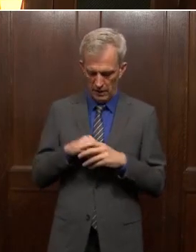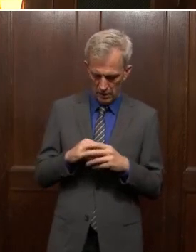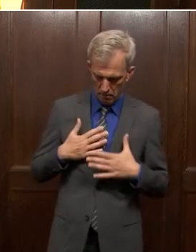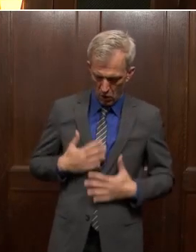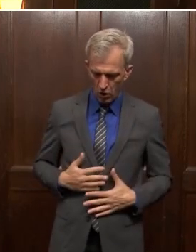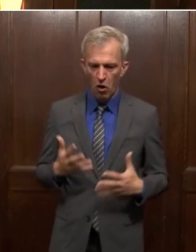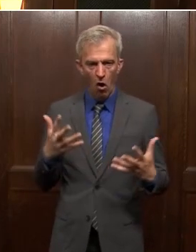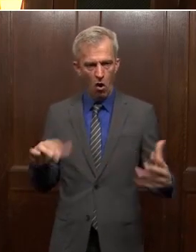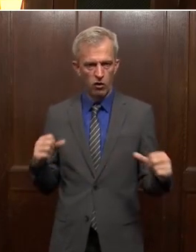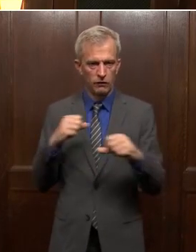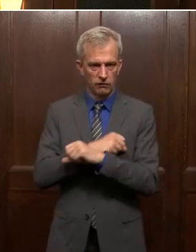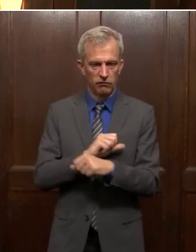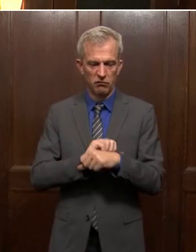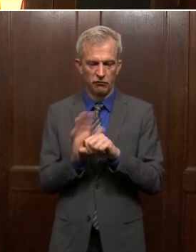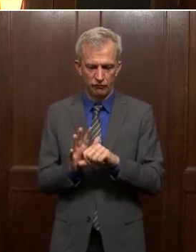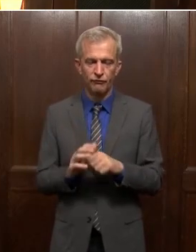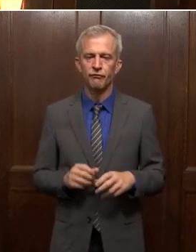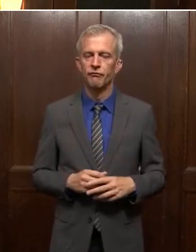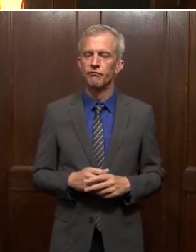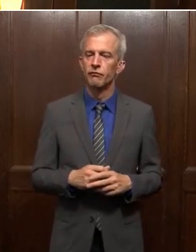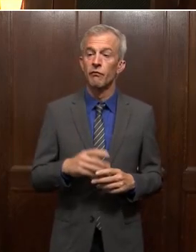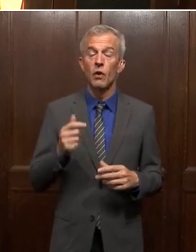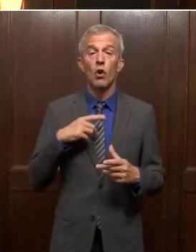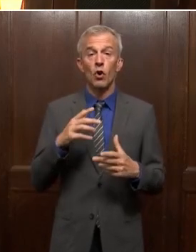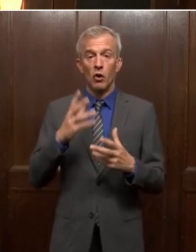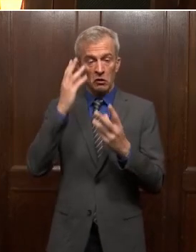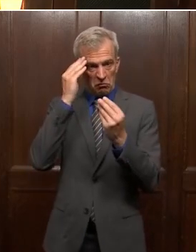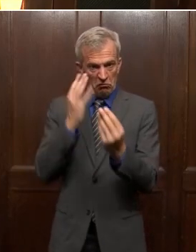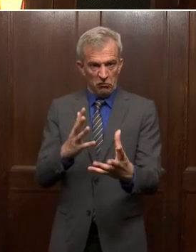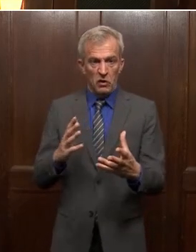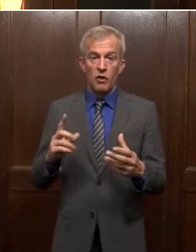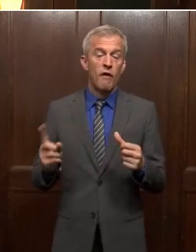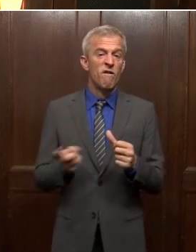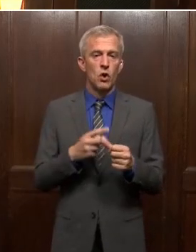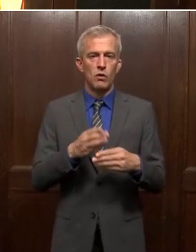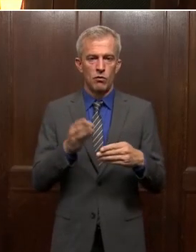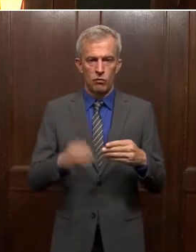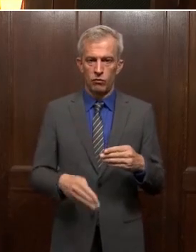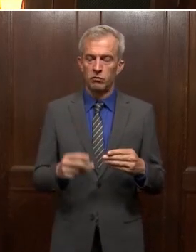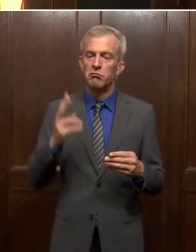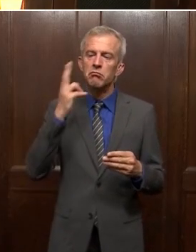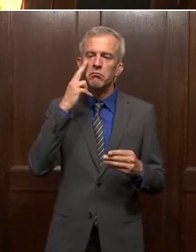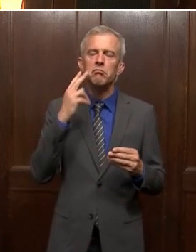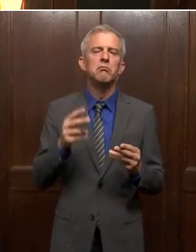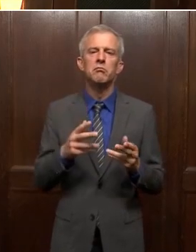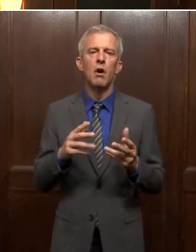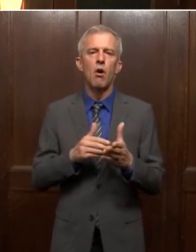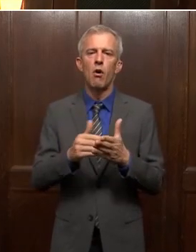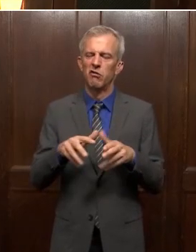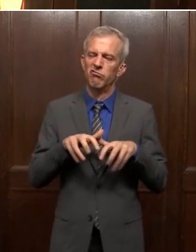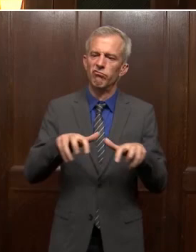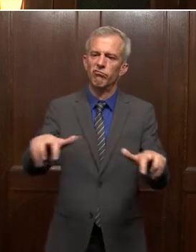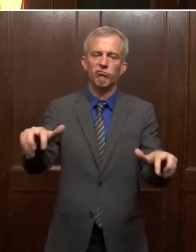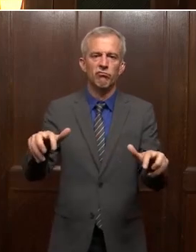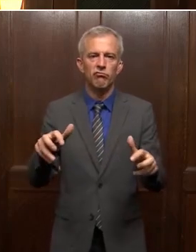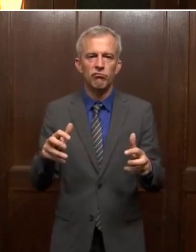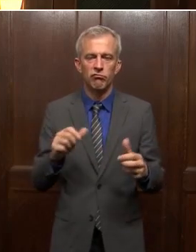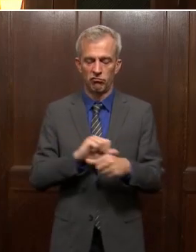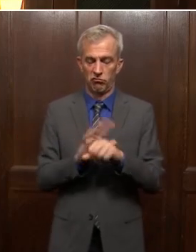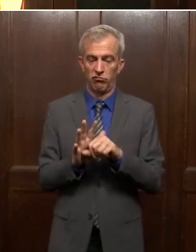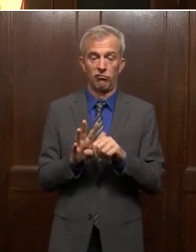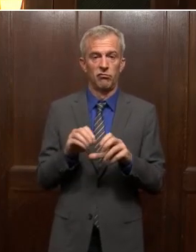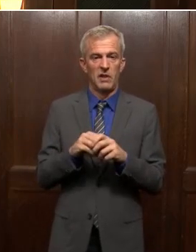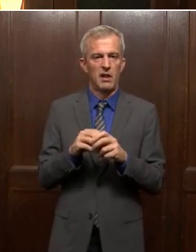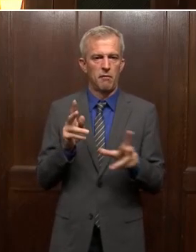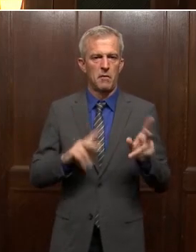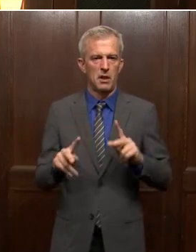They shared the first results of the first wave of antibody studies to see what the prevalence of COVID-19 in the general